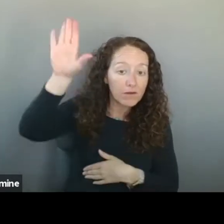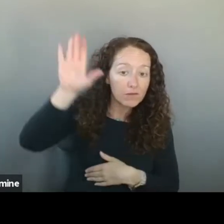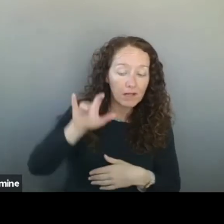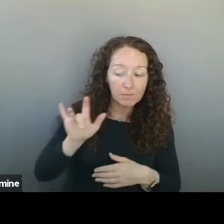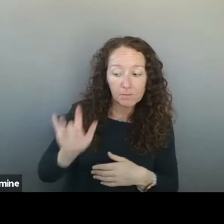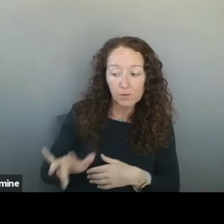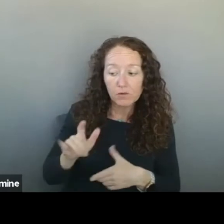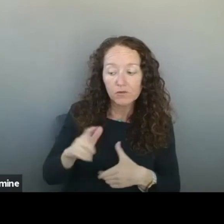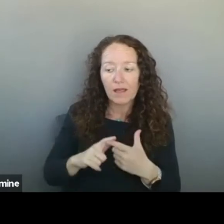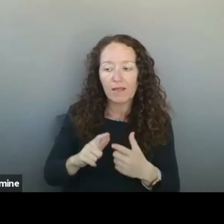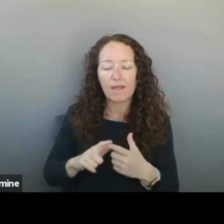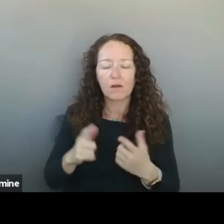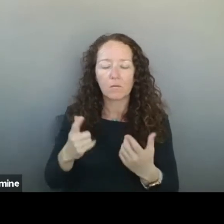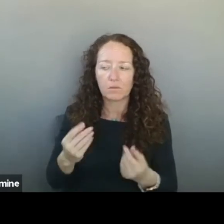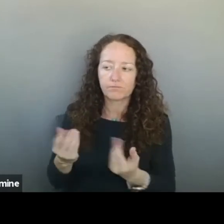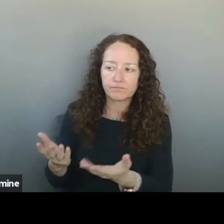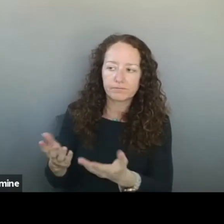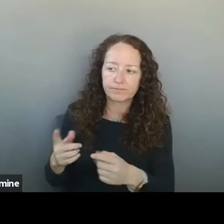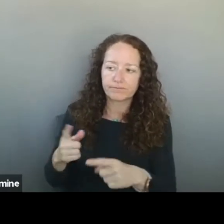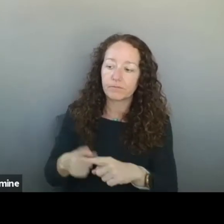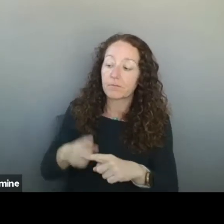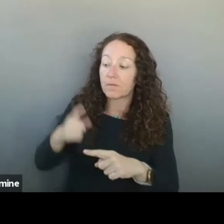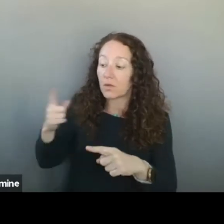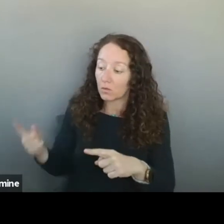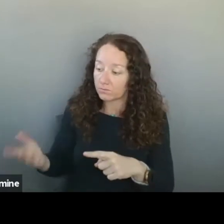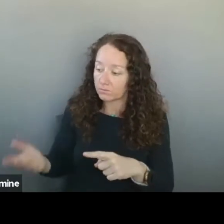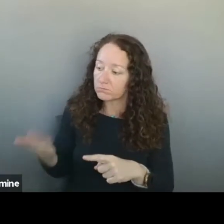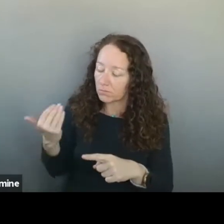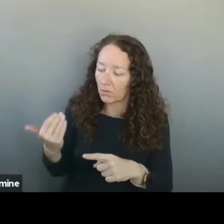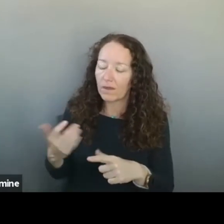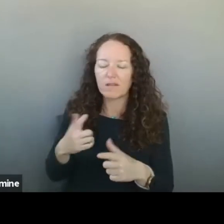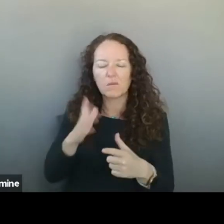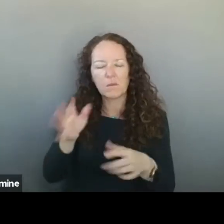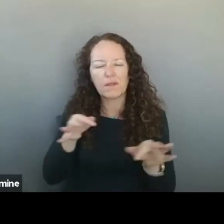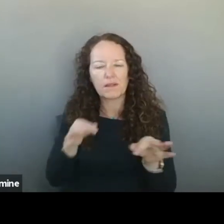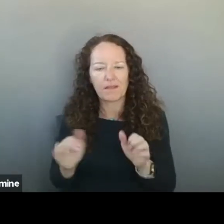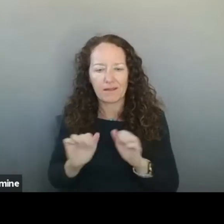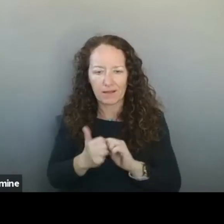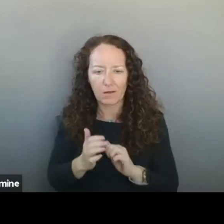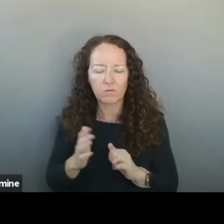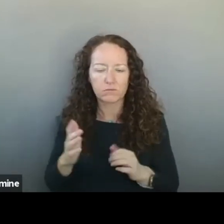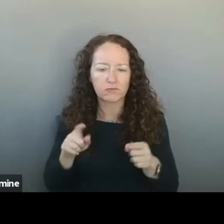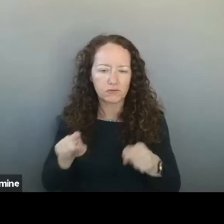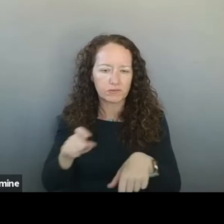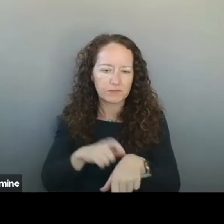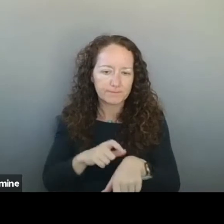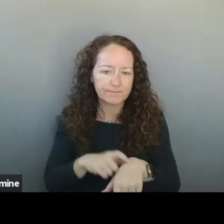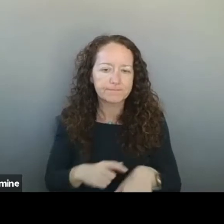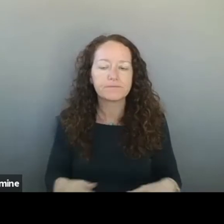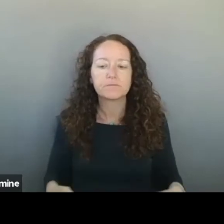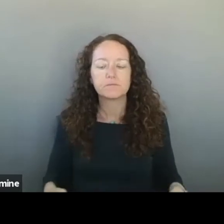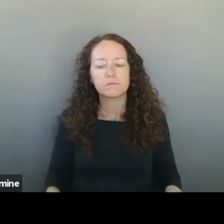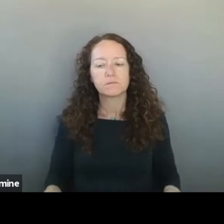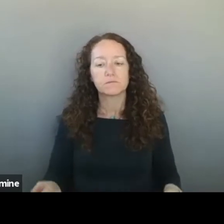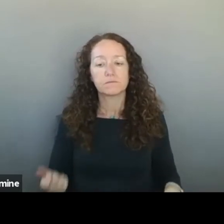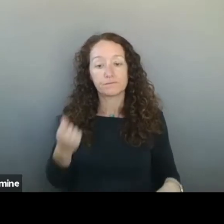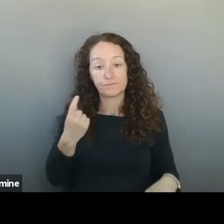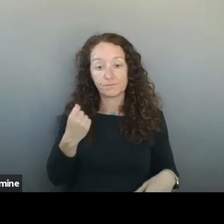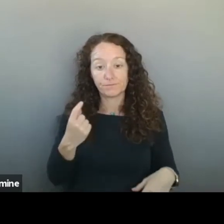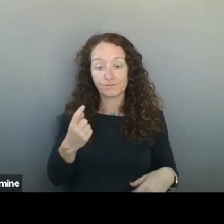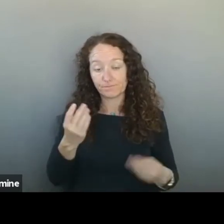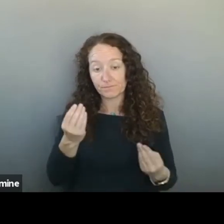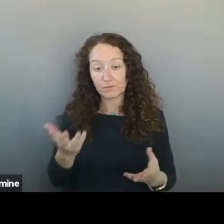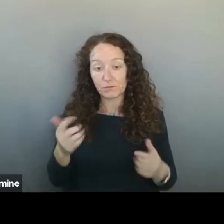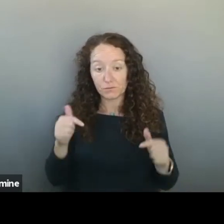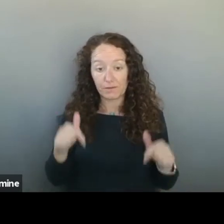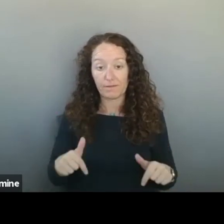go through our event today. I do want to note that this webinar does